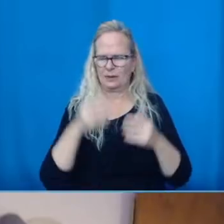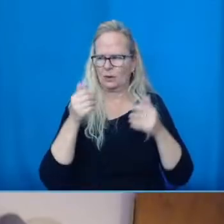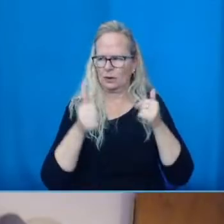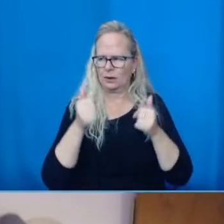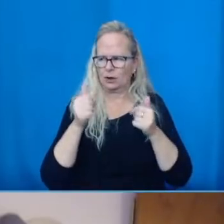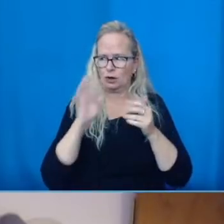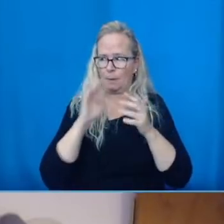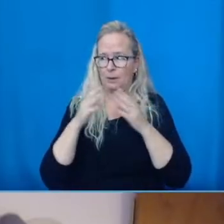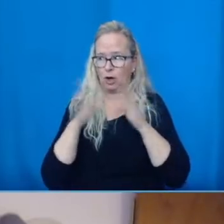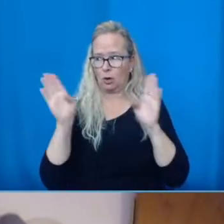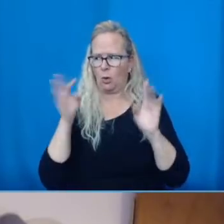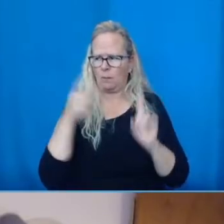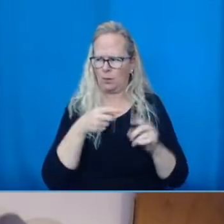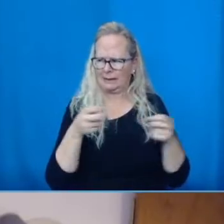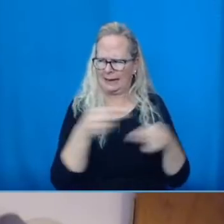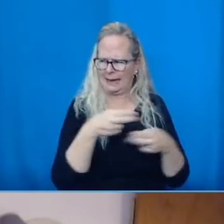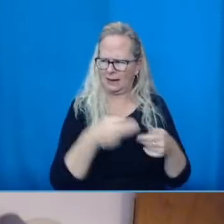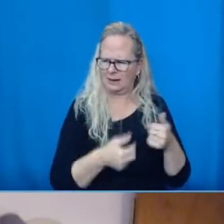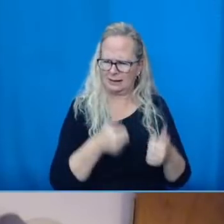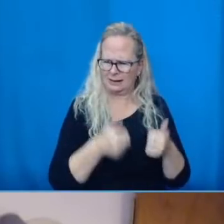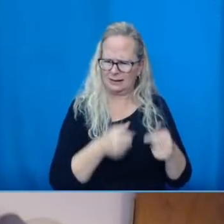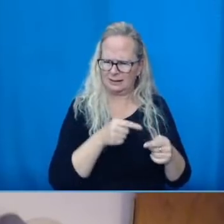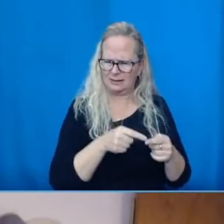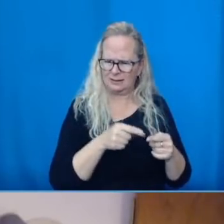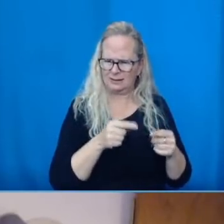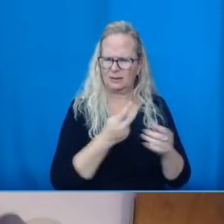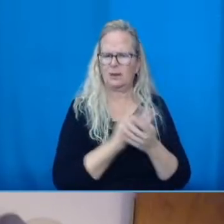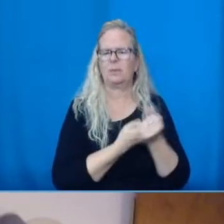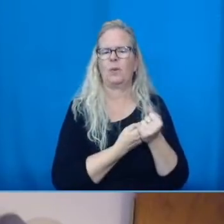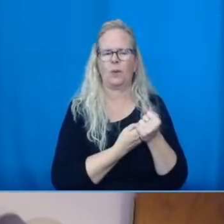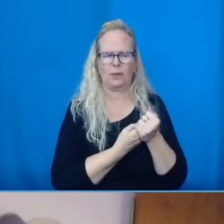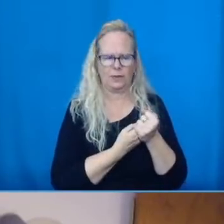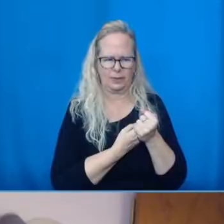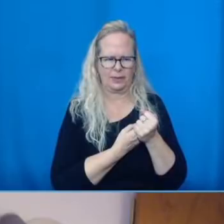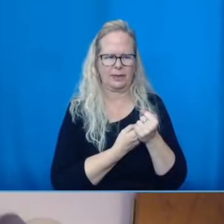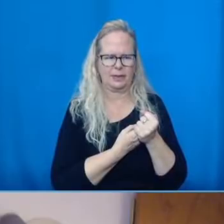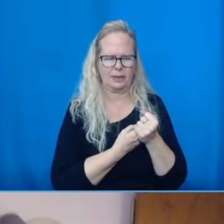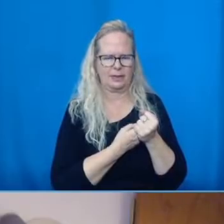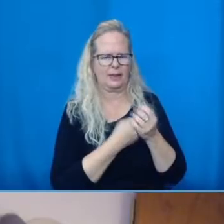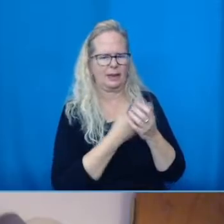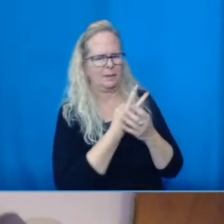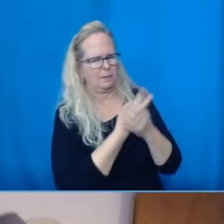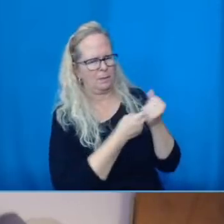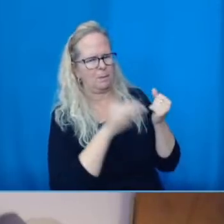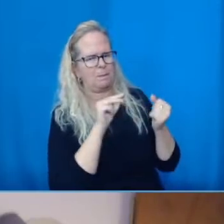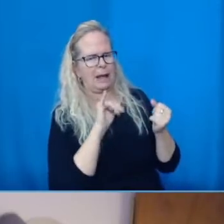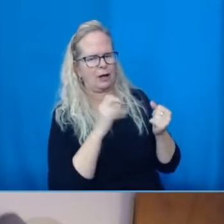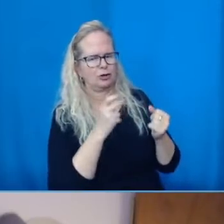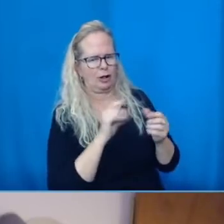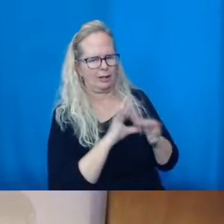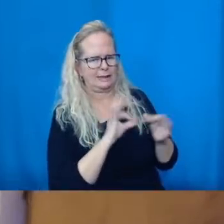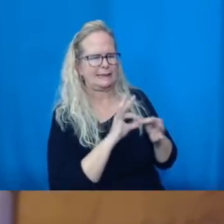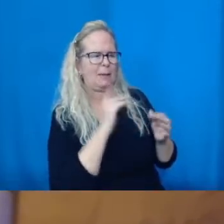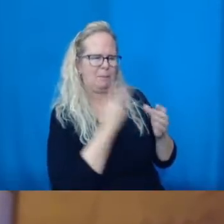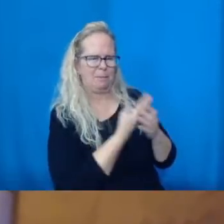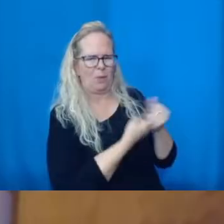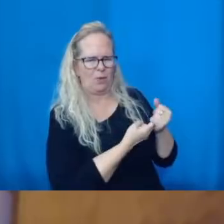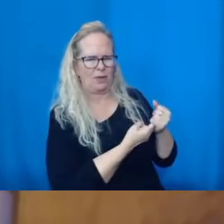Both, Dr. Smith, both. Okay. We'll pop the slide up next to you in a second. We're just grabbing it off of the slide deck. So you start talking and we'll pull it